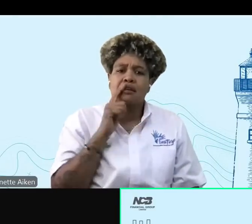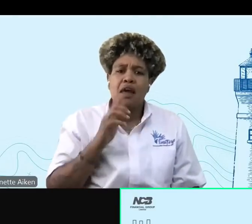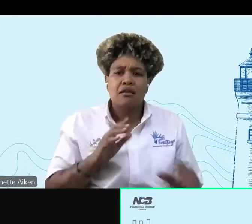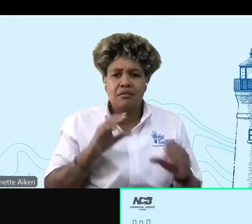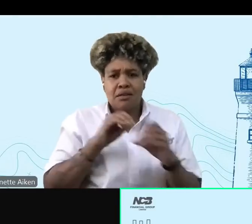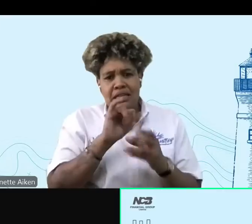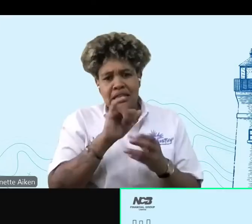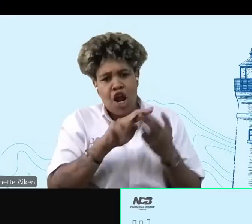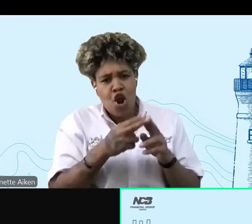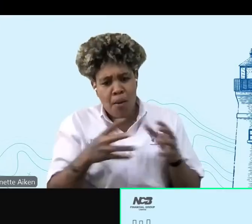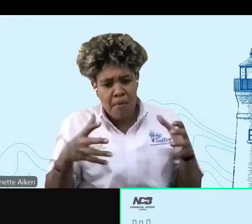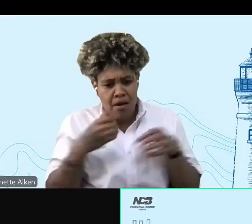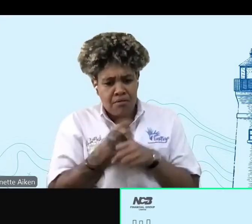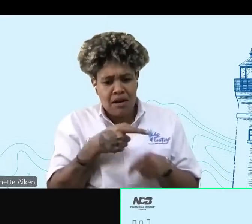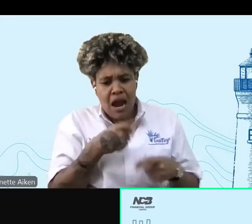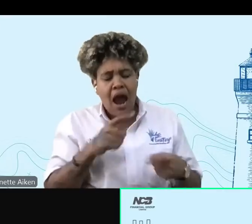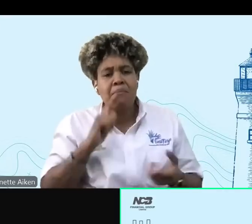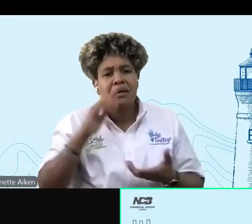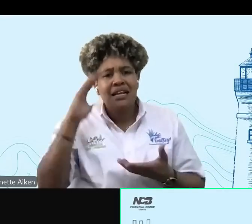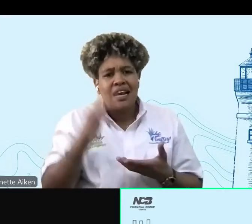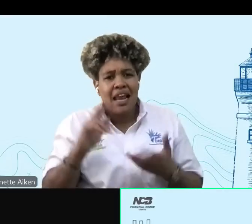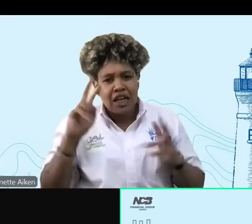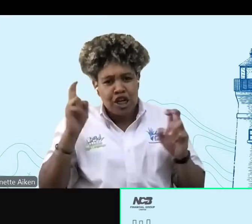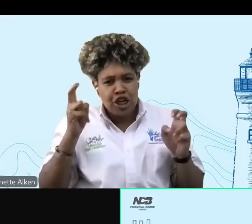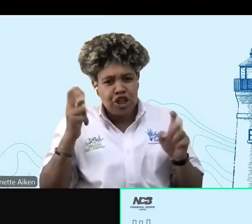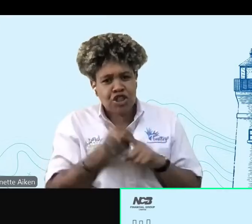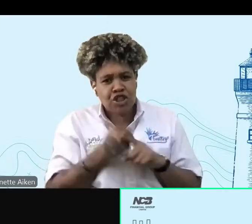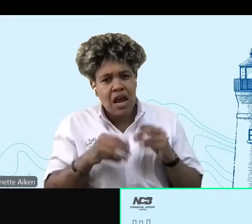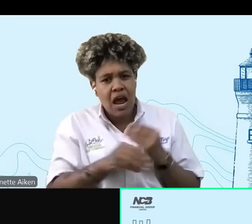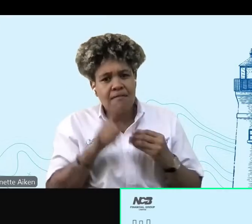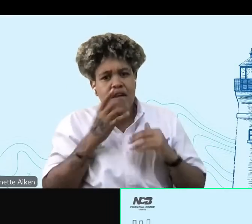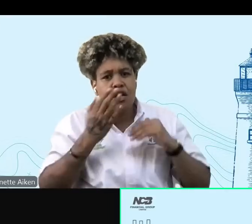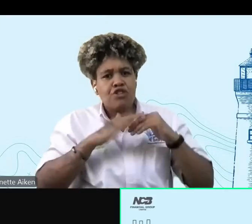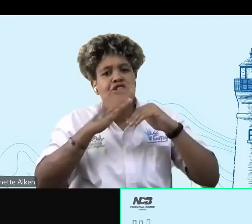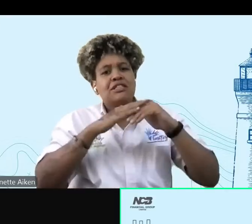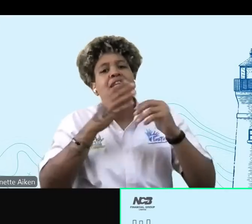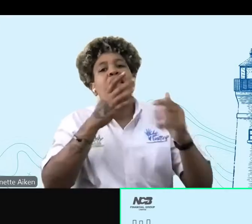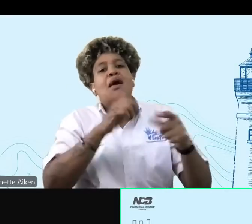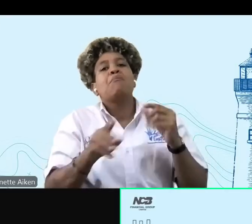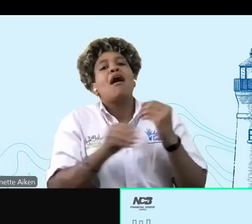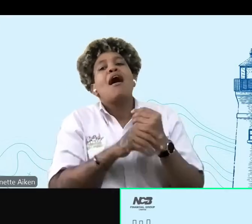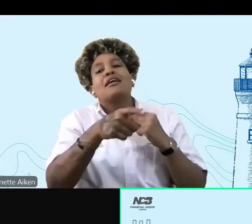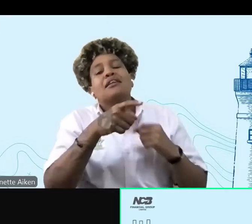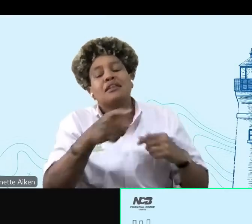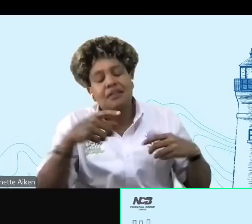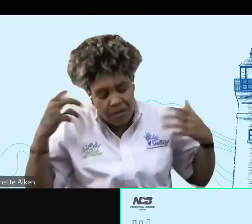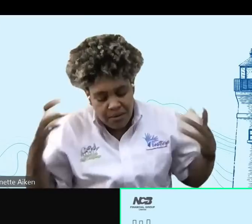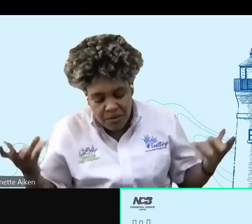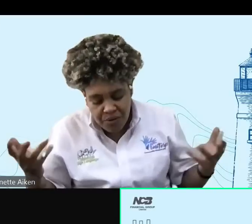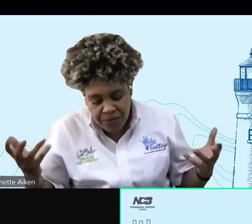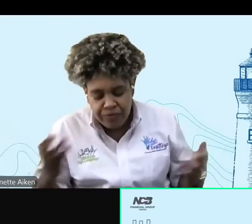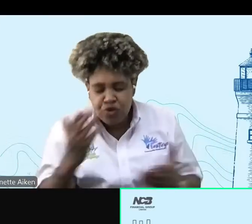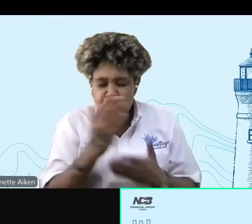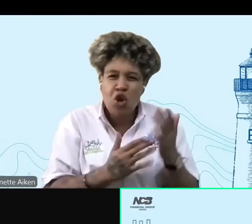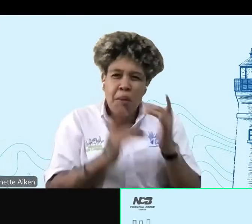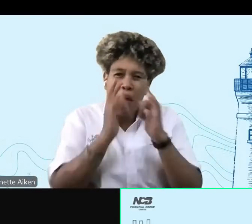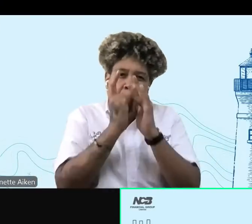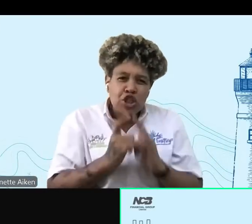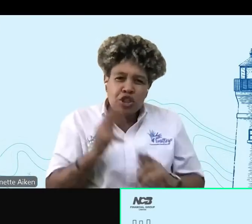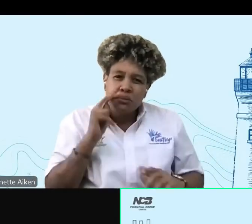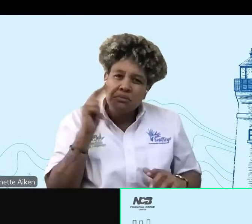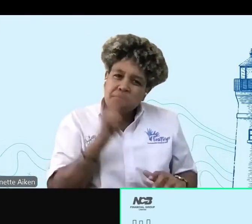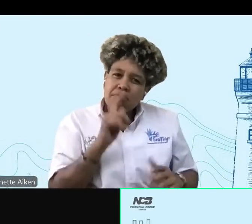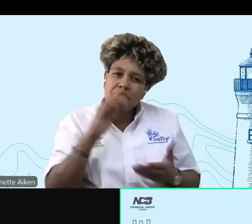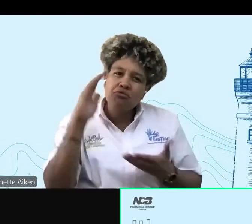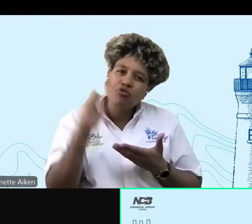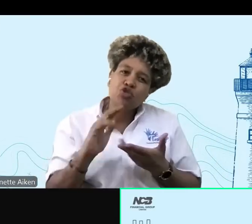that number, and it's less an issue of increases there, but there were some adjustments that reduced